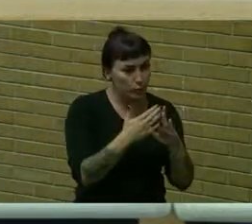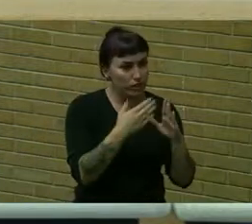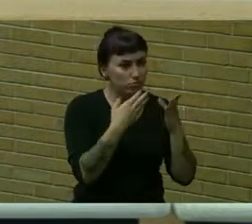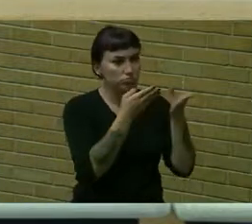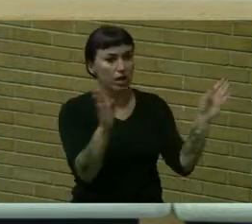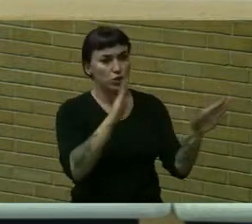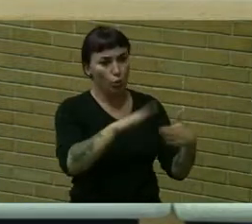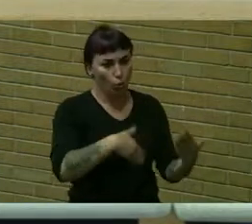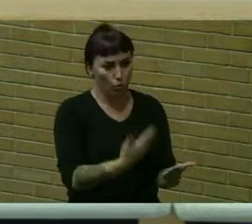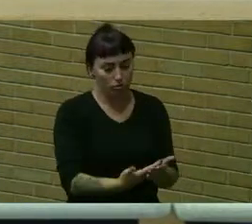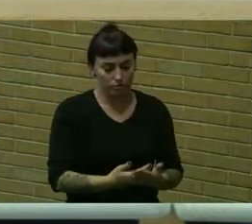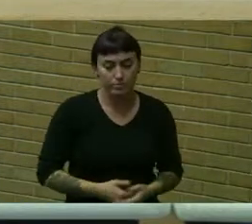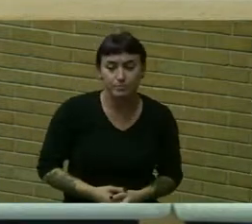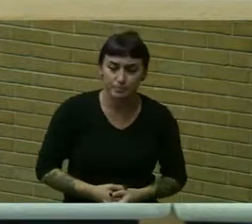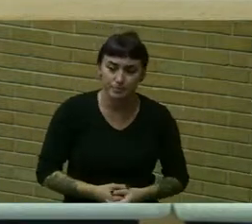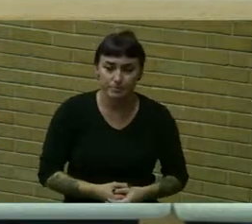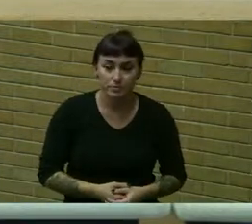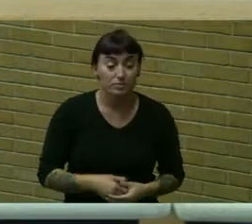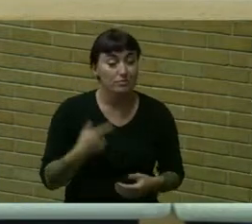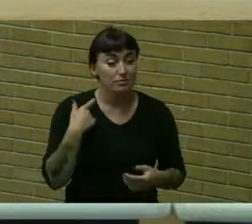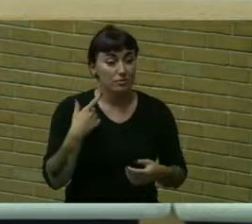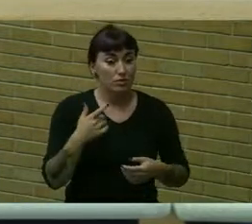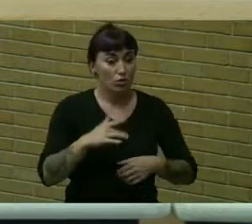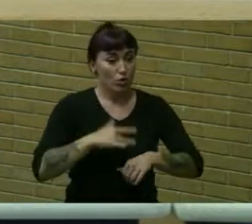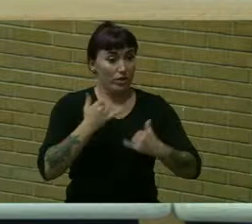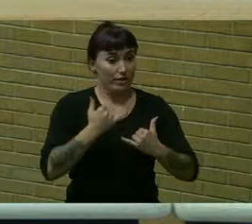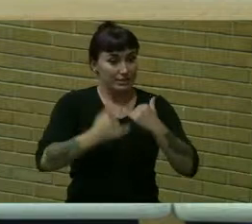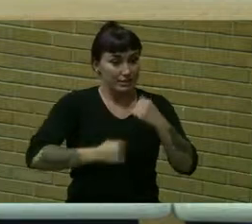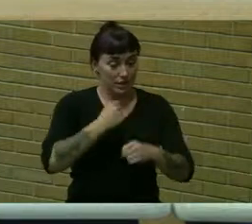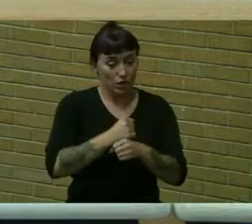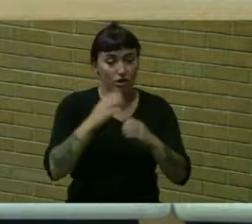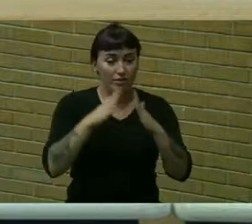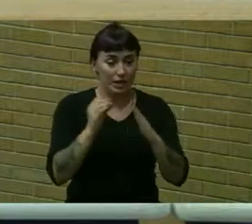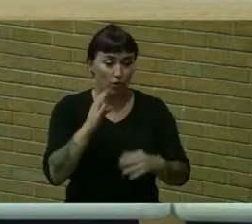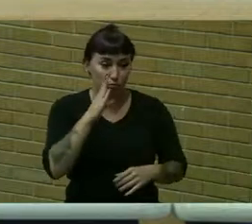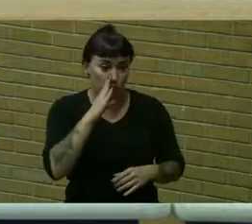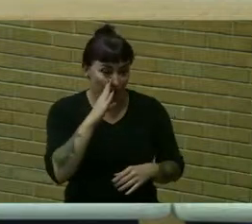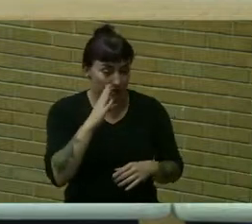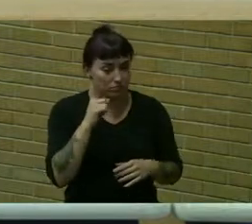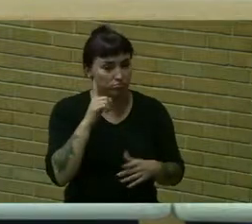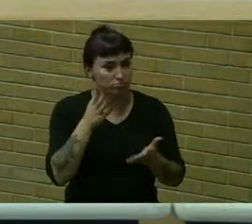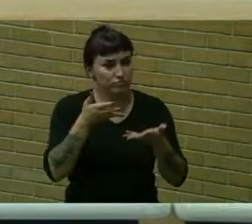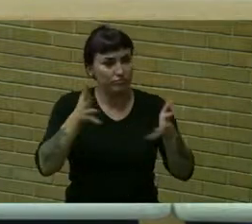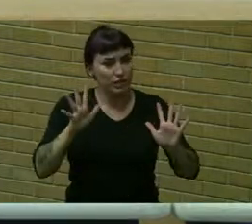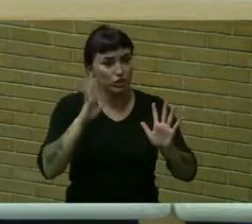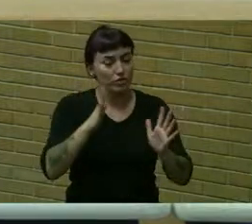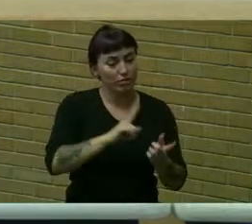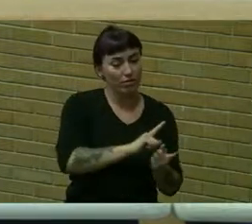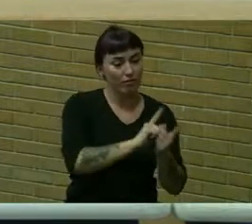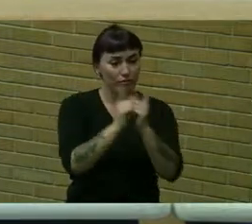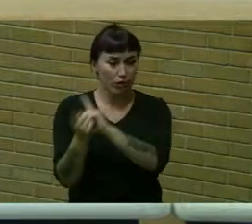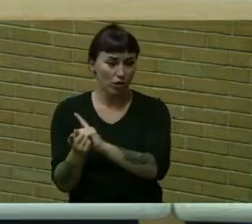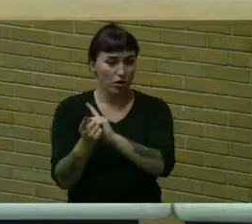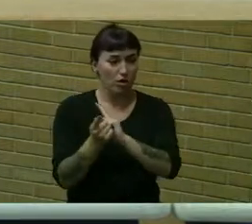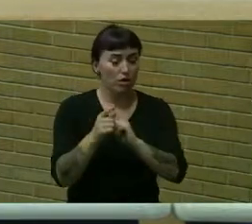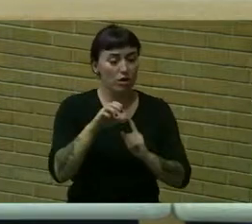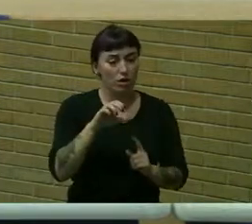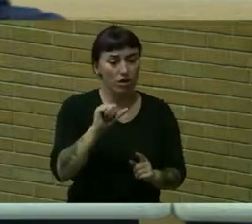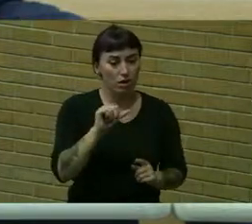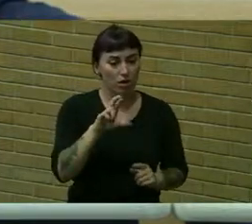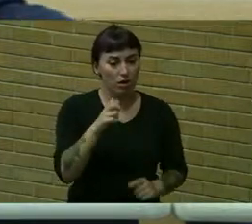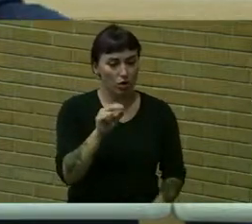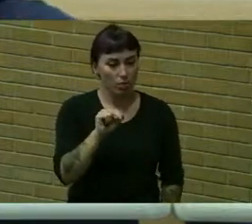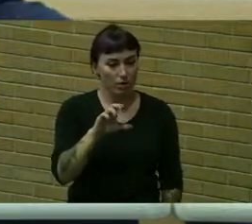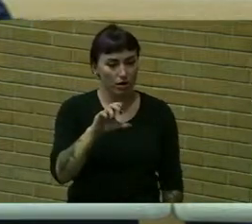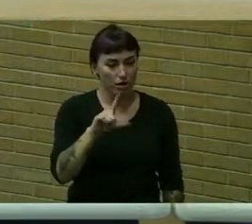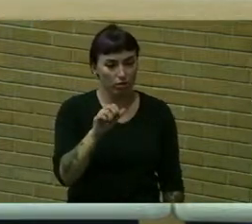as a whole. Earlier this year, the town of Brighton completed the conversion of the Carmen Clark